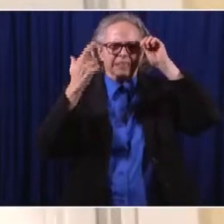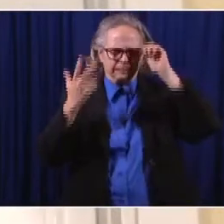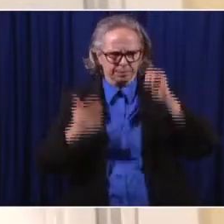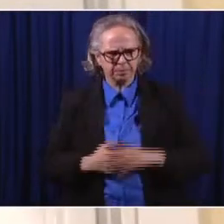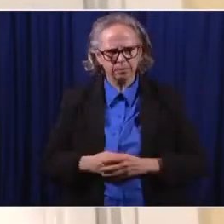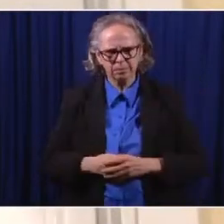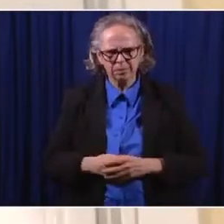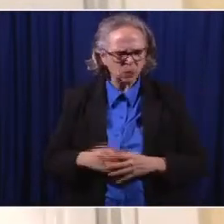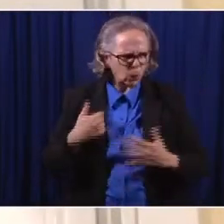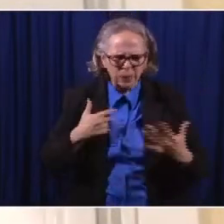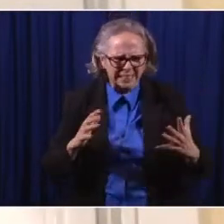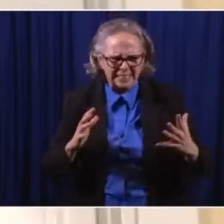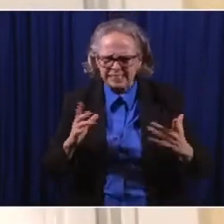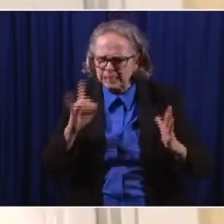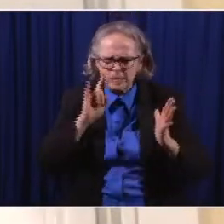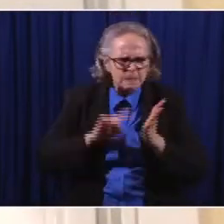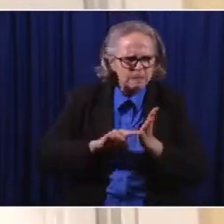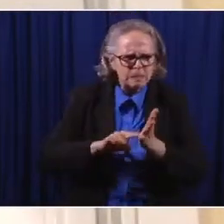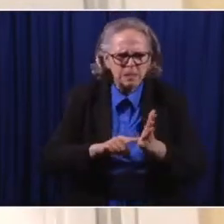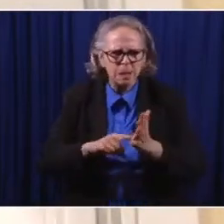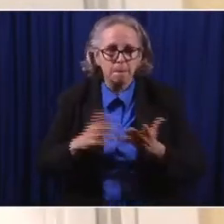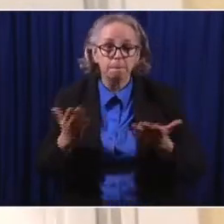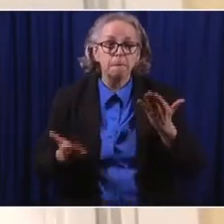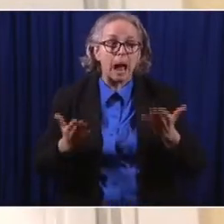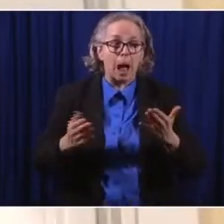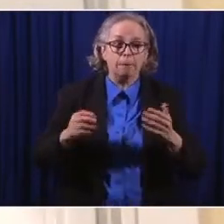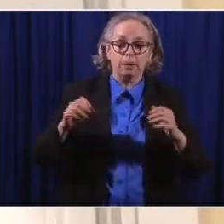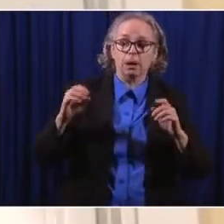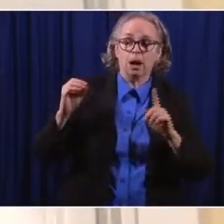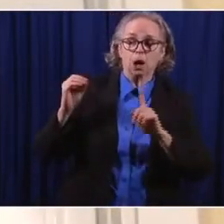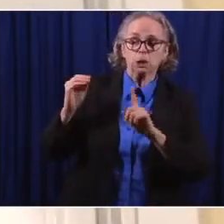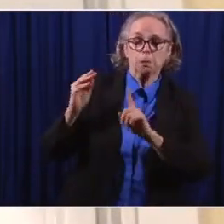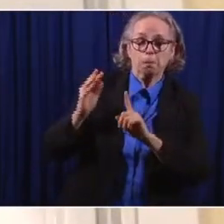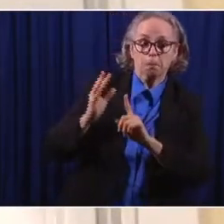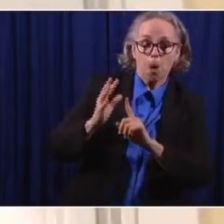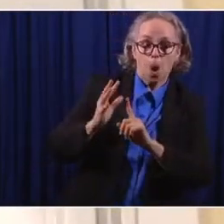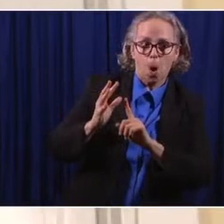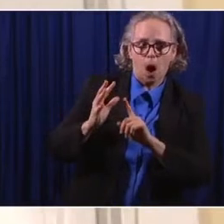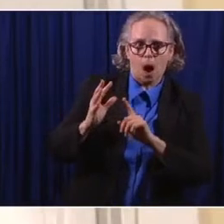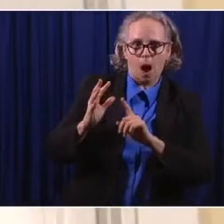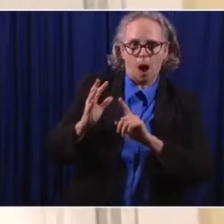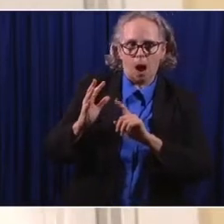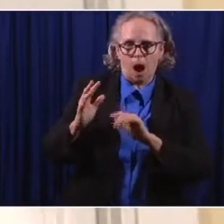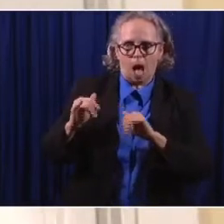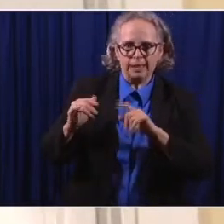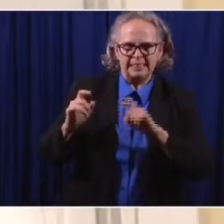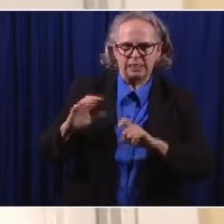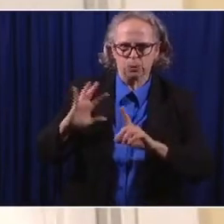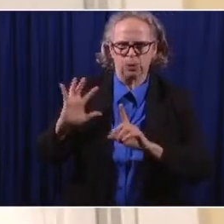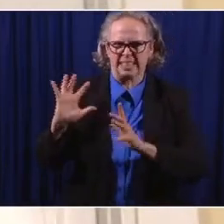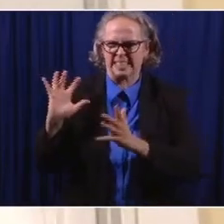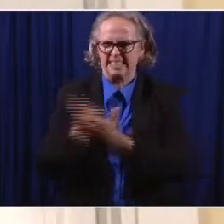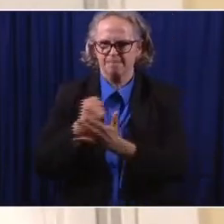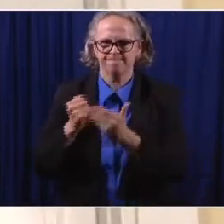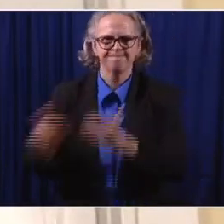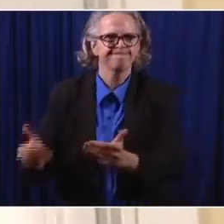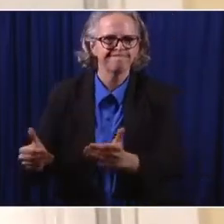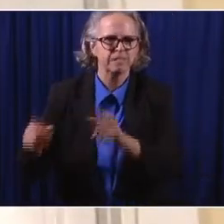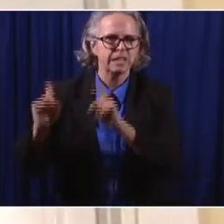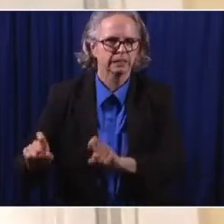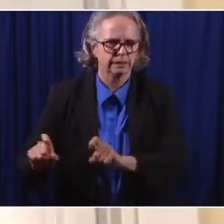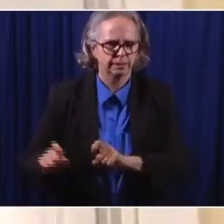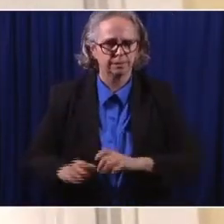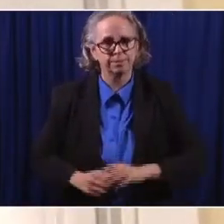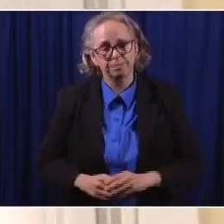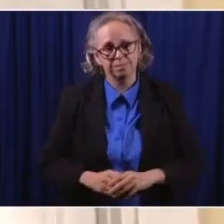virus, but perhaps not have been identified as a close contact through the tracing processes. And on the surveillance side,